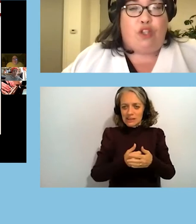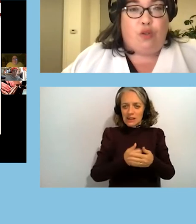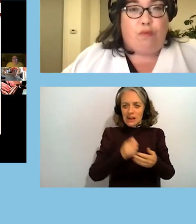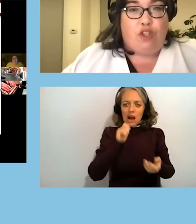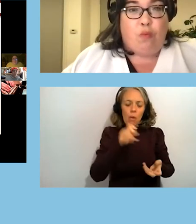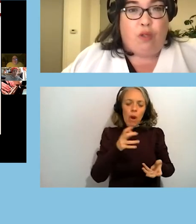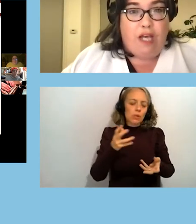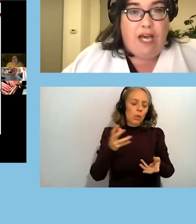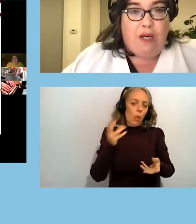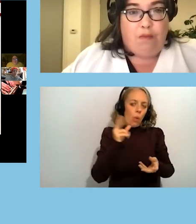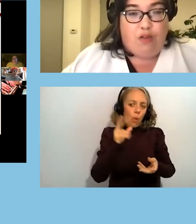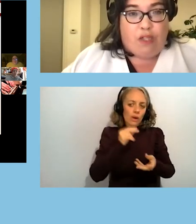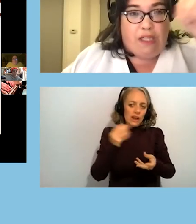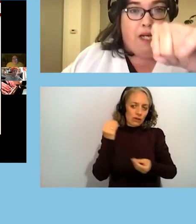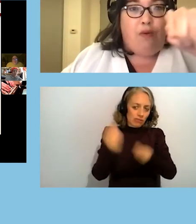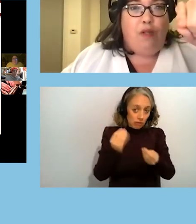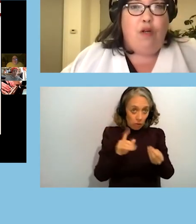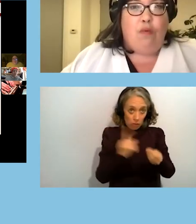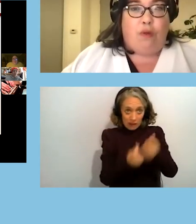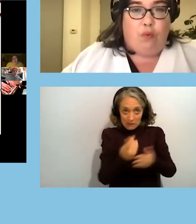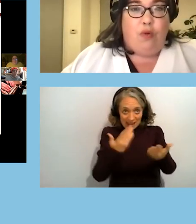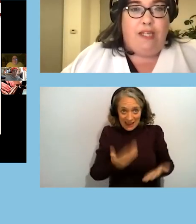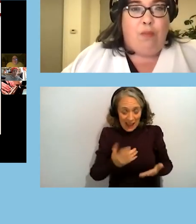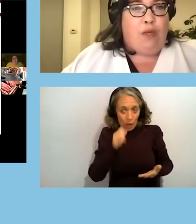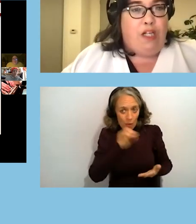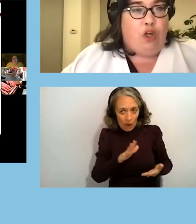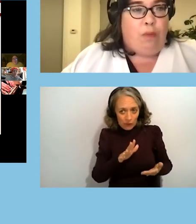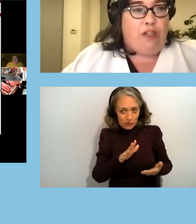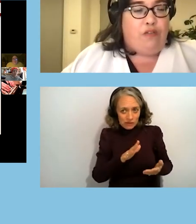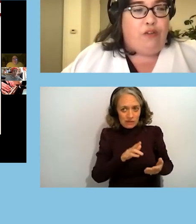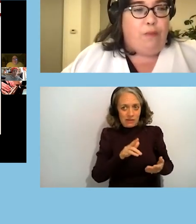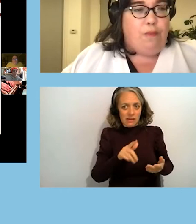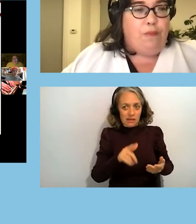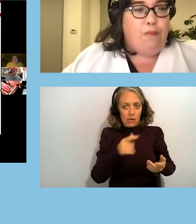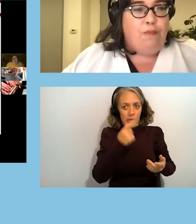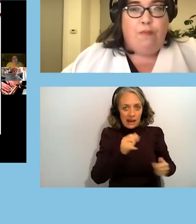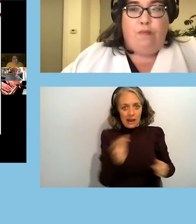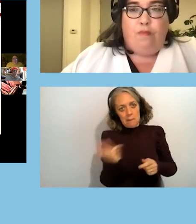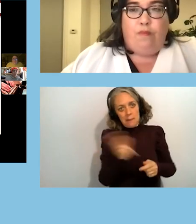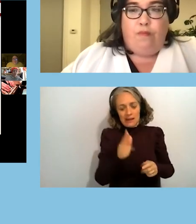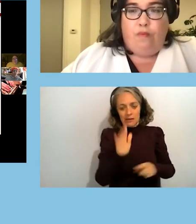audio description of what's happening right now, but then we can go back to the film.